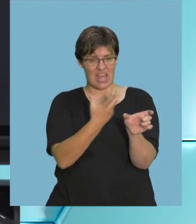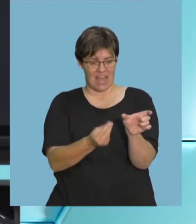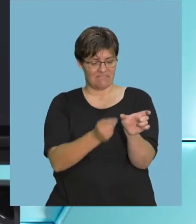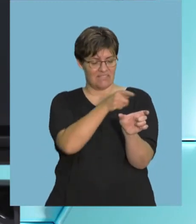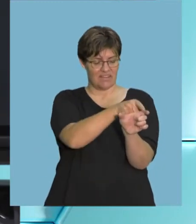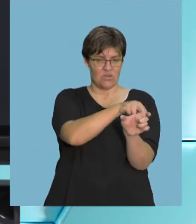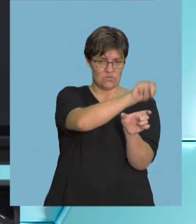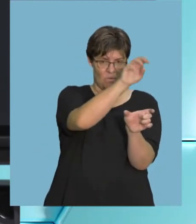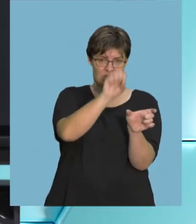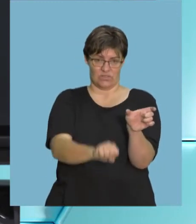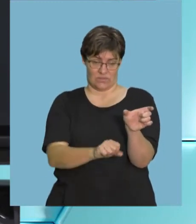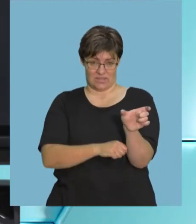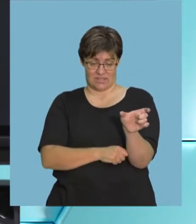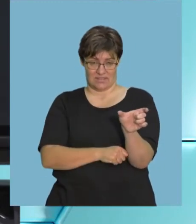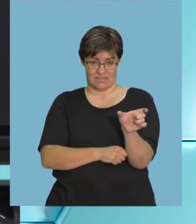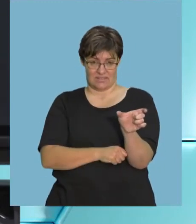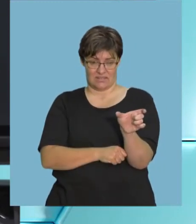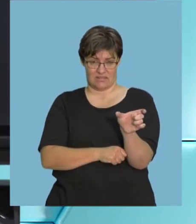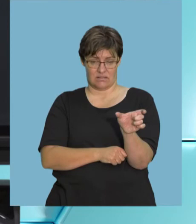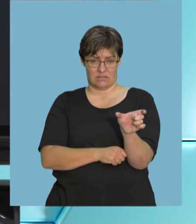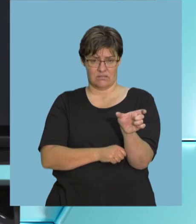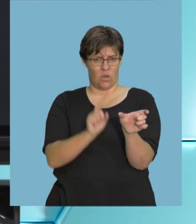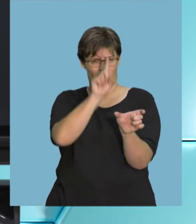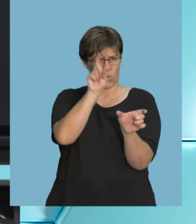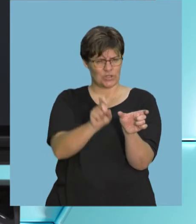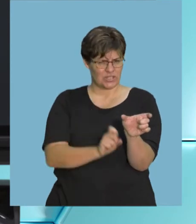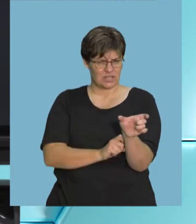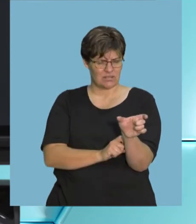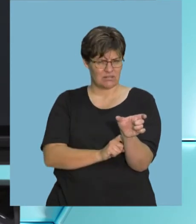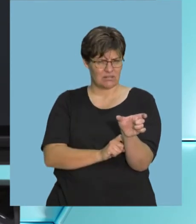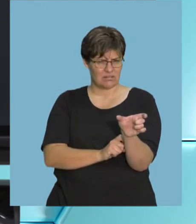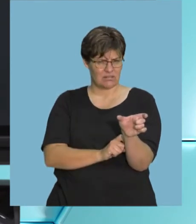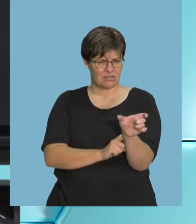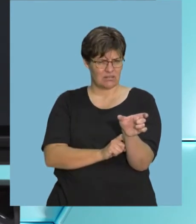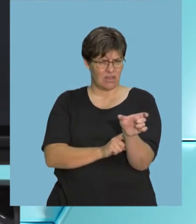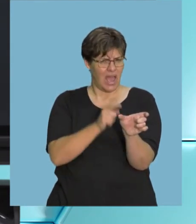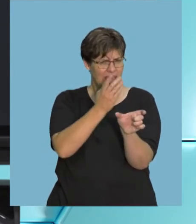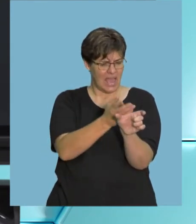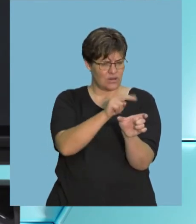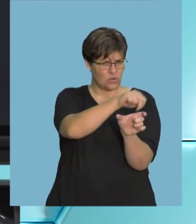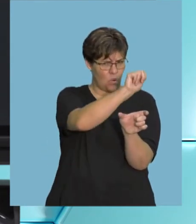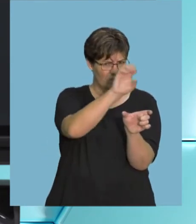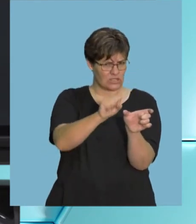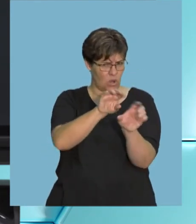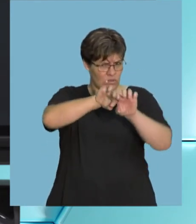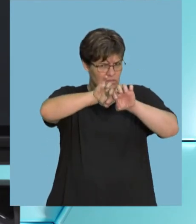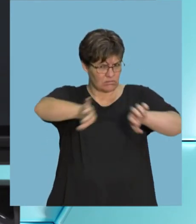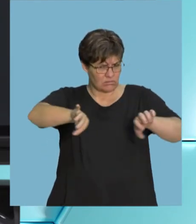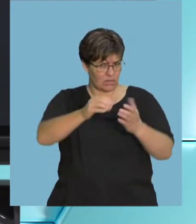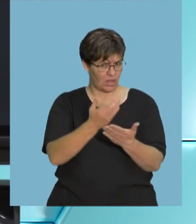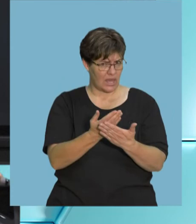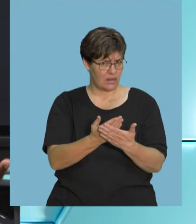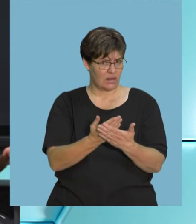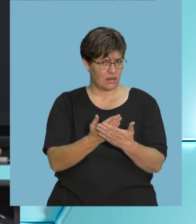saying every magnet has two opposite poles, the north and south. Now, the big question is, are you able to separate